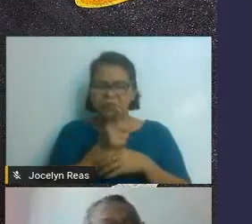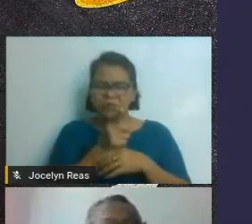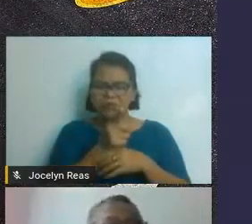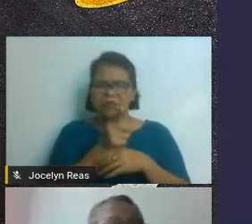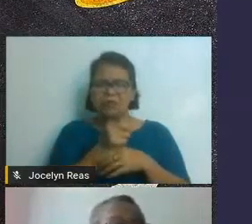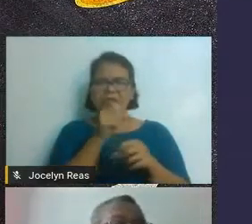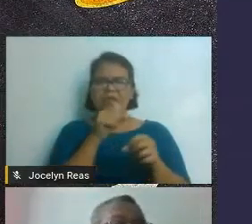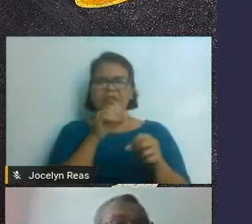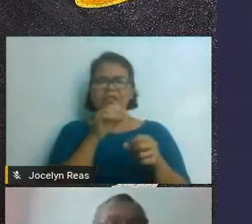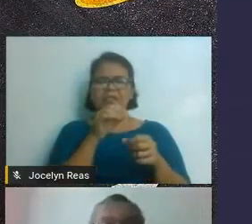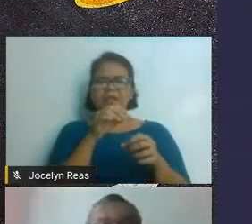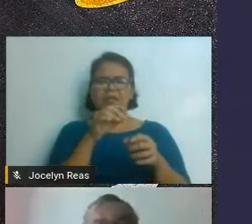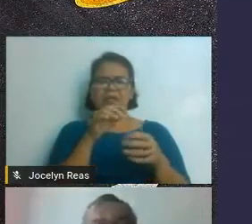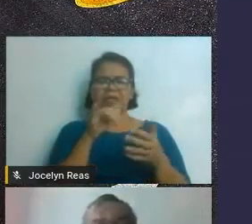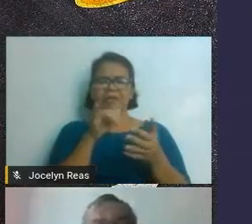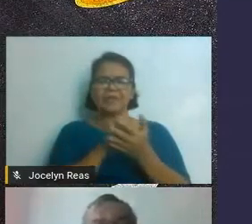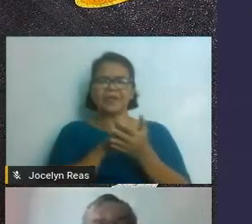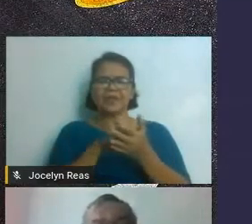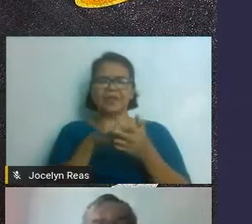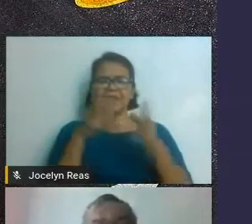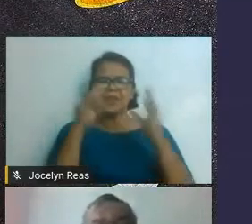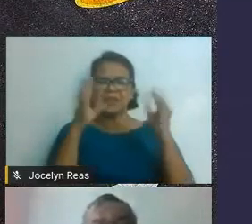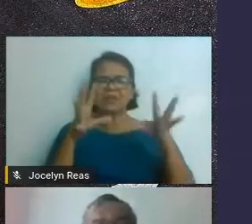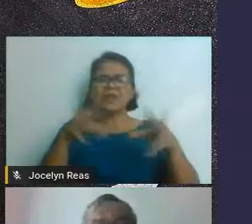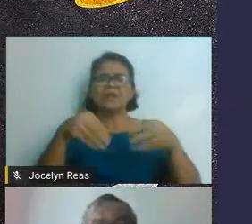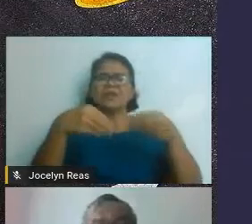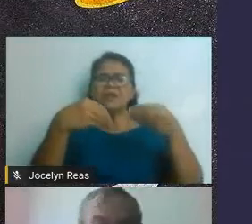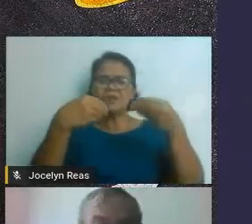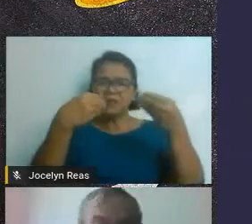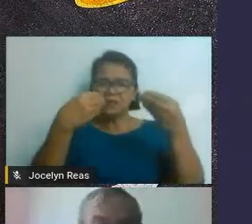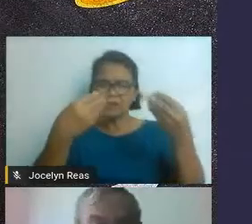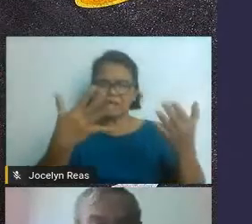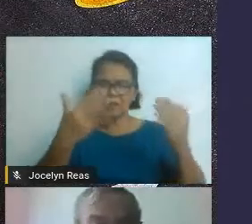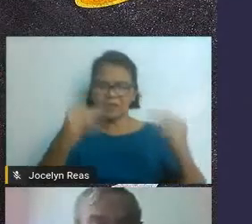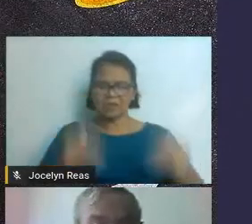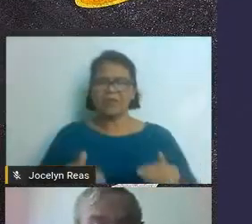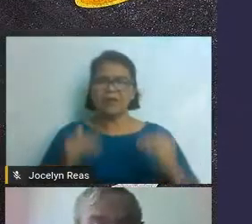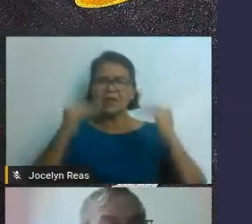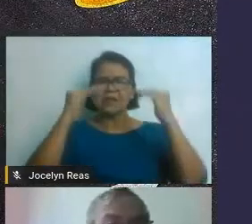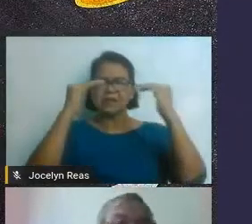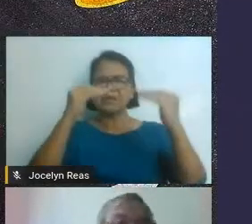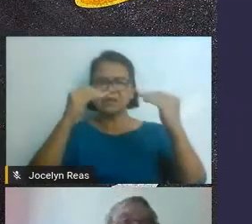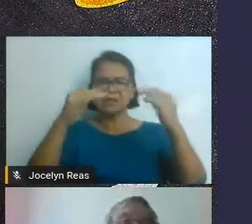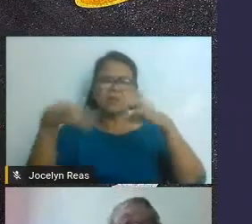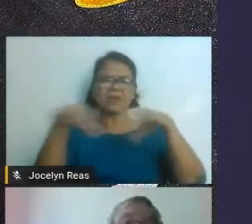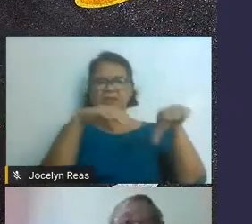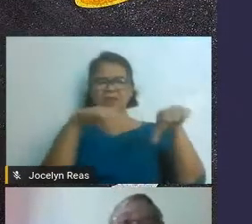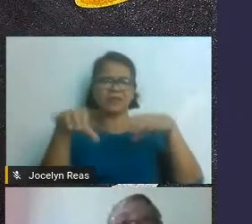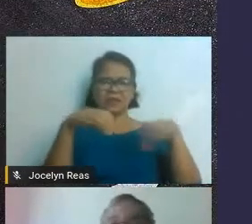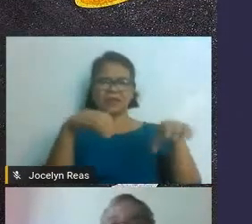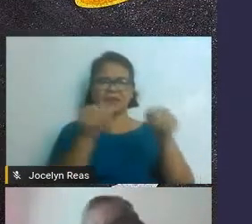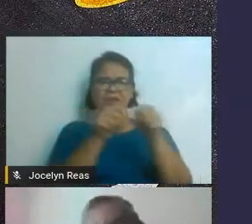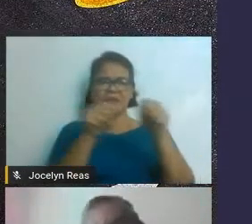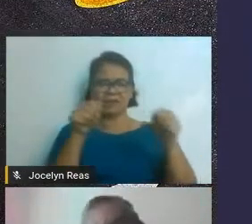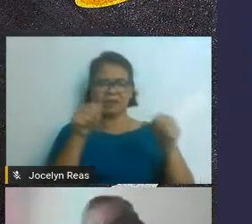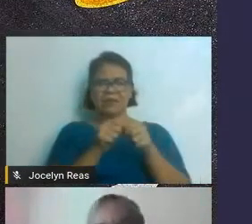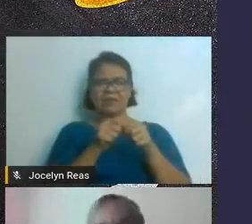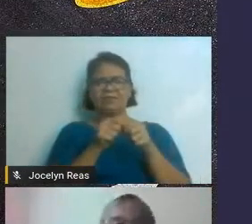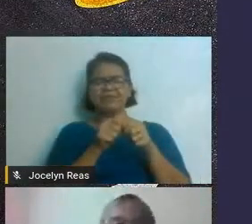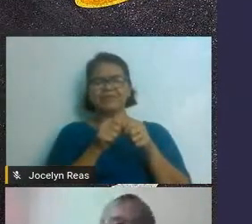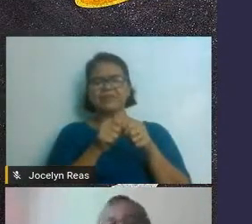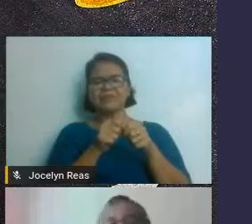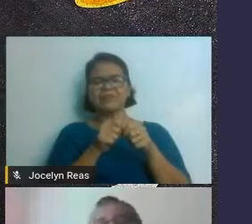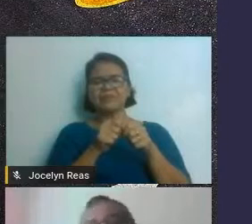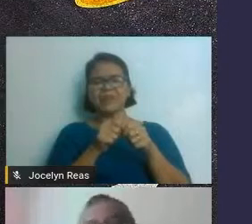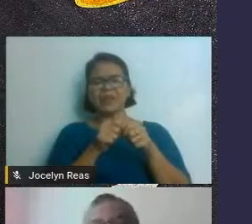updated professional development activities. Pangatlo, there are many basahin nyo